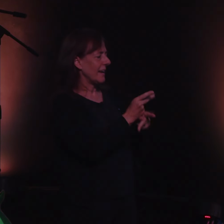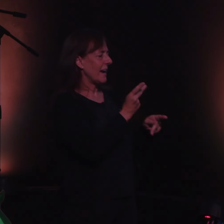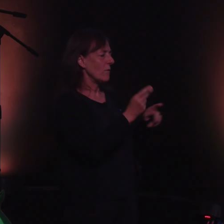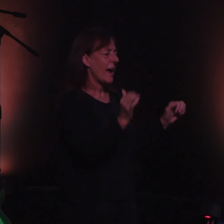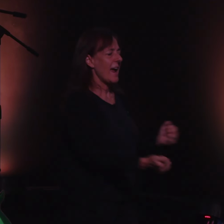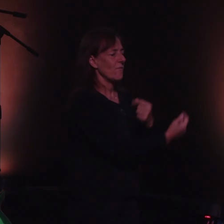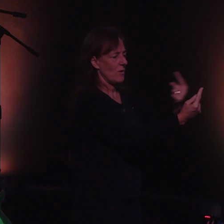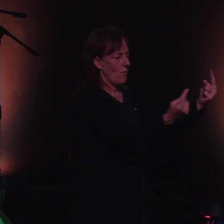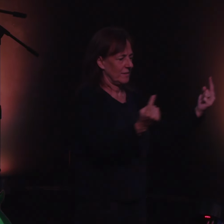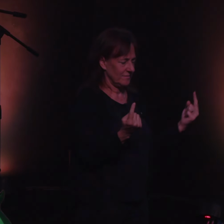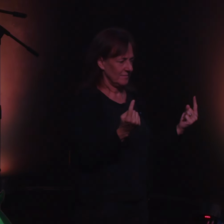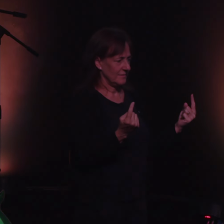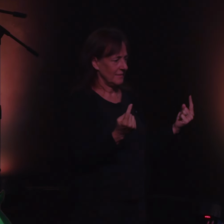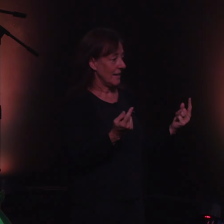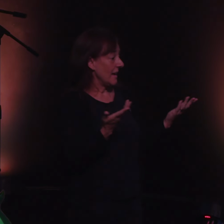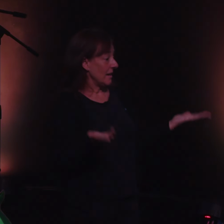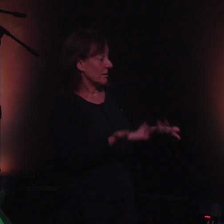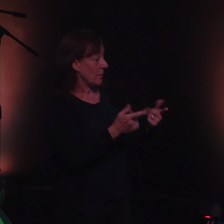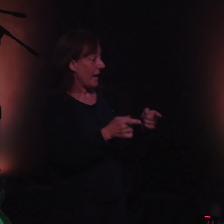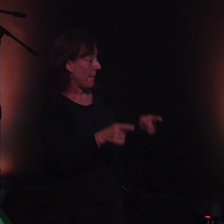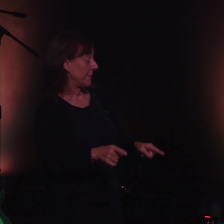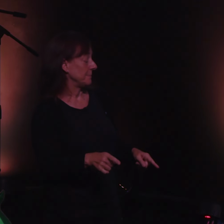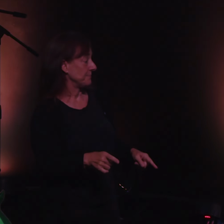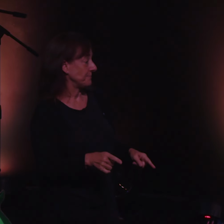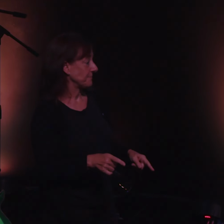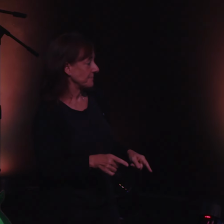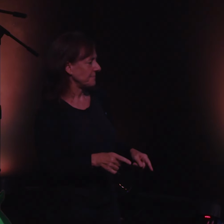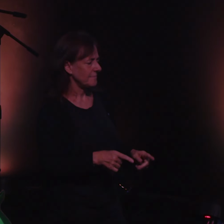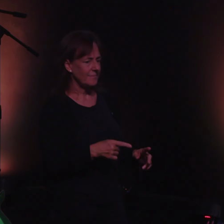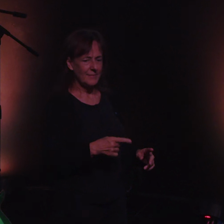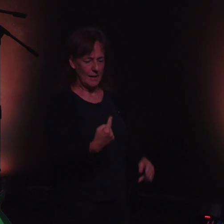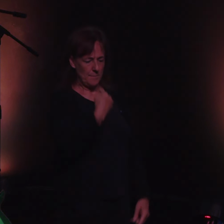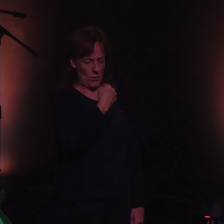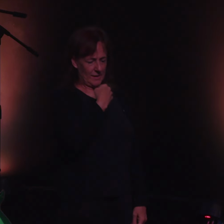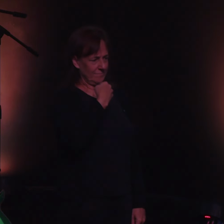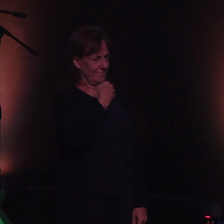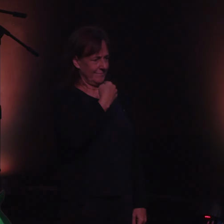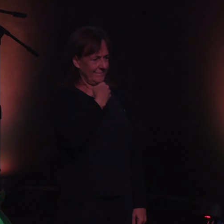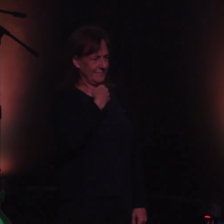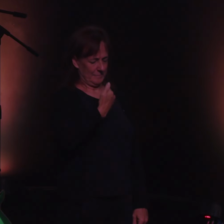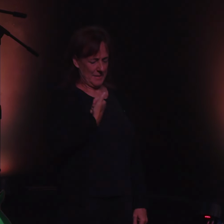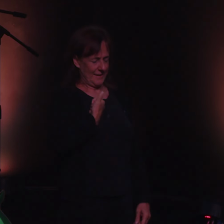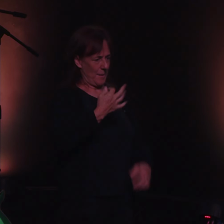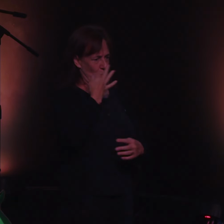everybody. Here's what happened. And again, this is, I'm pointing my fingers at me. What happened is, as